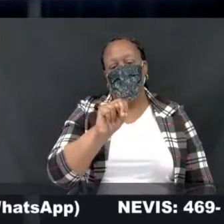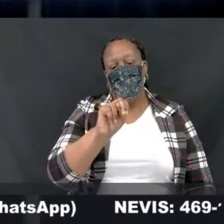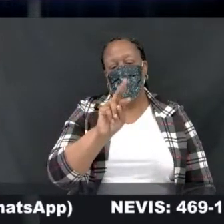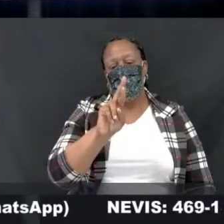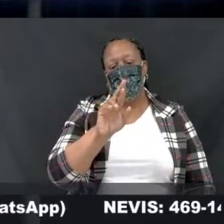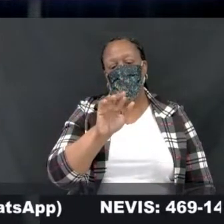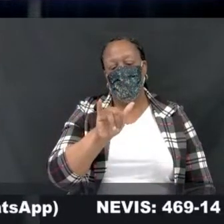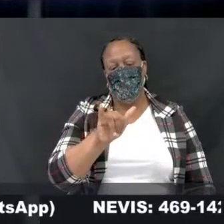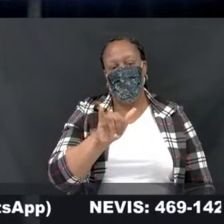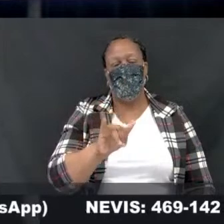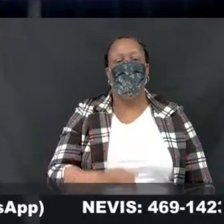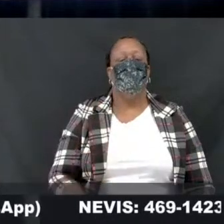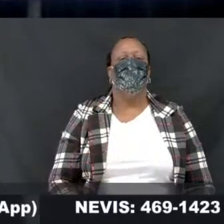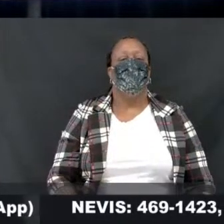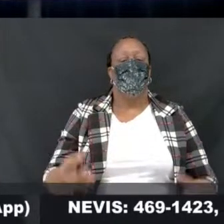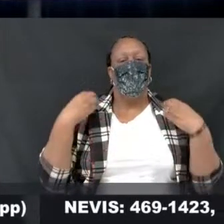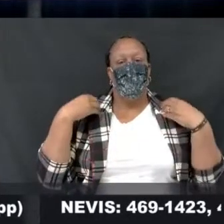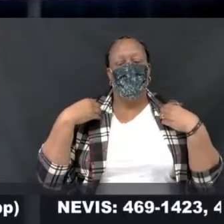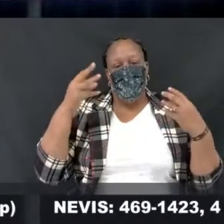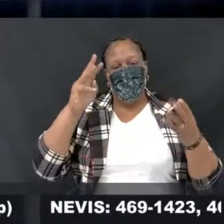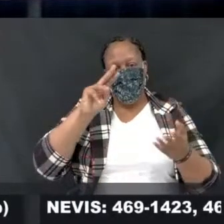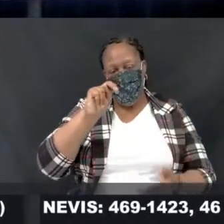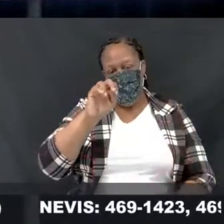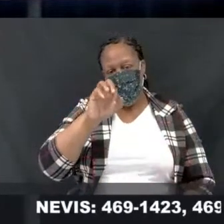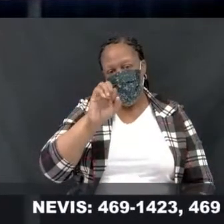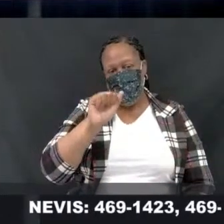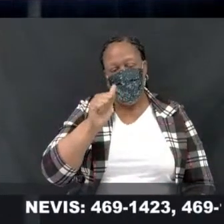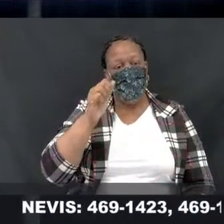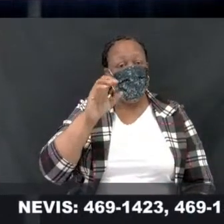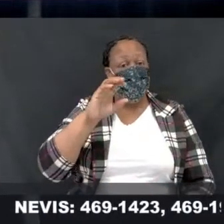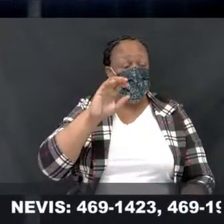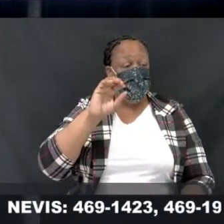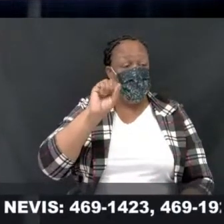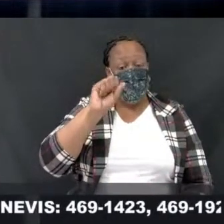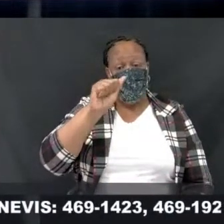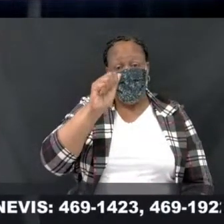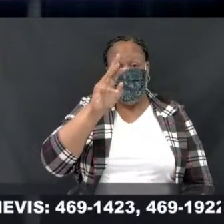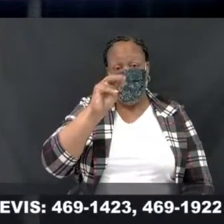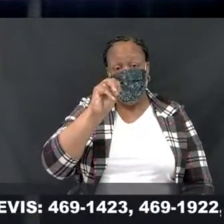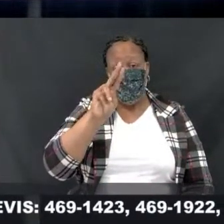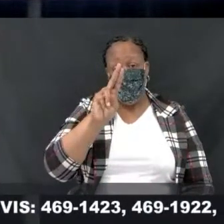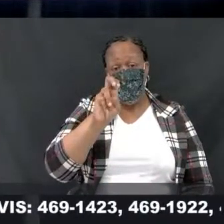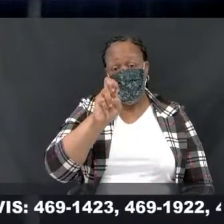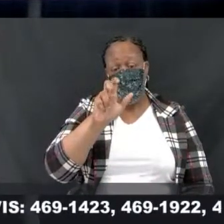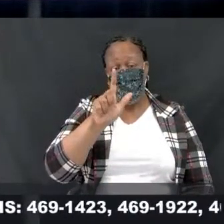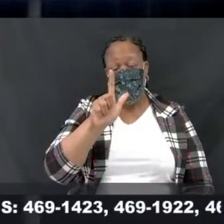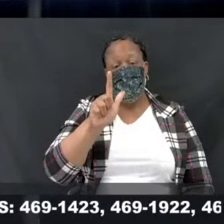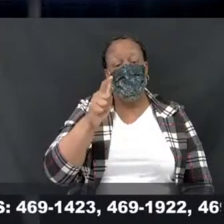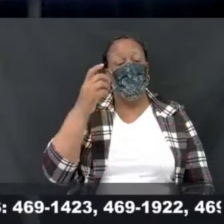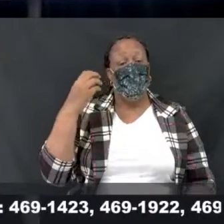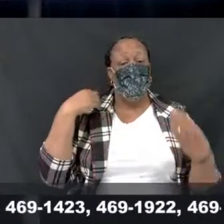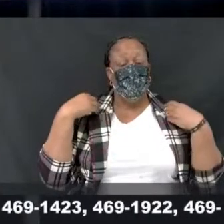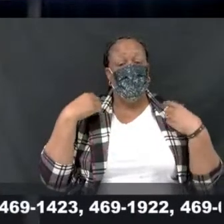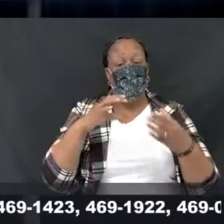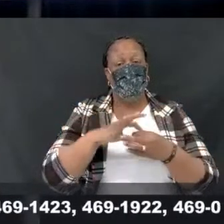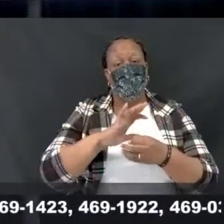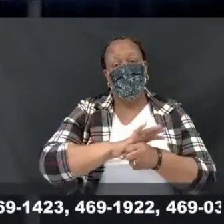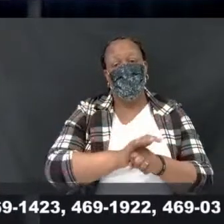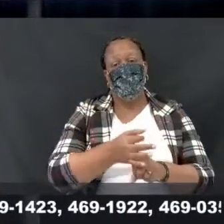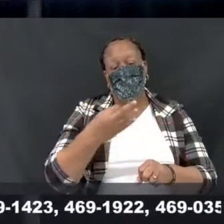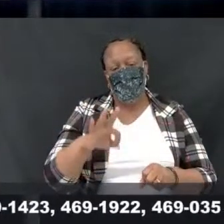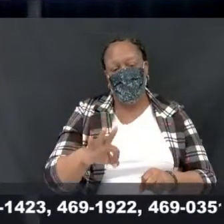Henry, Mr. Abdiaz Samuel, National Disaster Coordinator of NEMA and Chair of the National COVID-19 Task